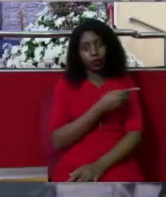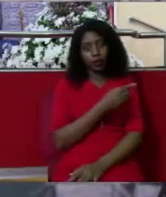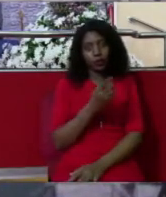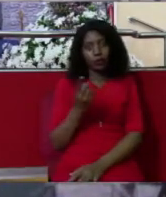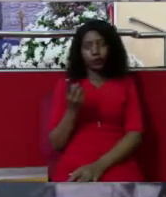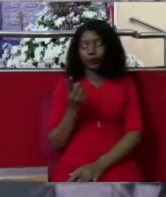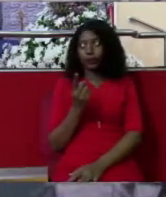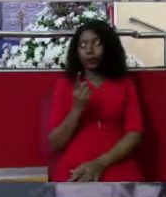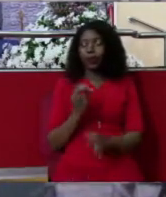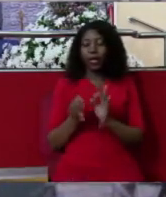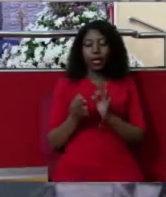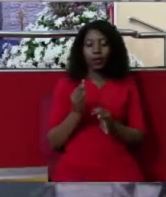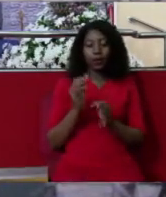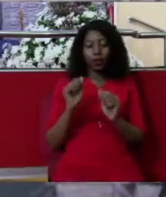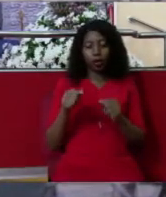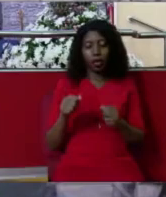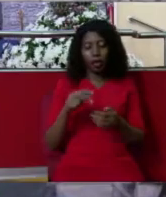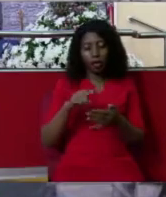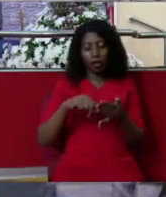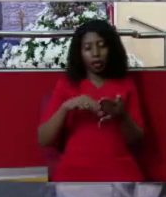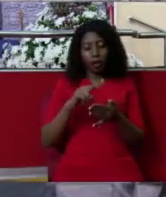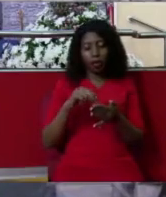And if we can read the book of Jonah,